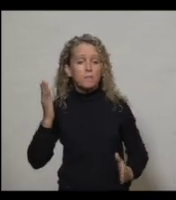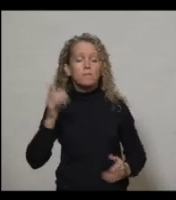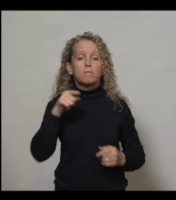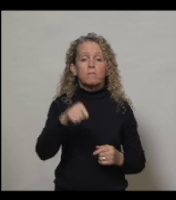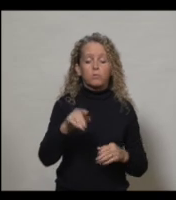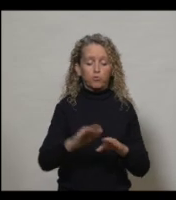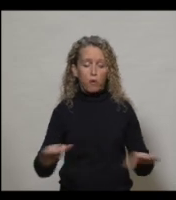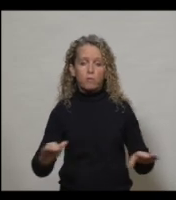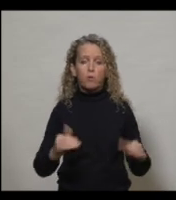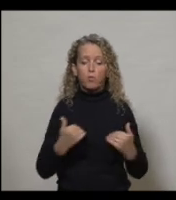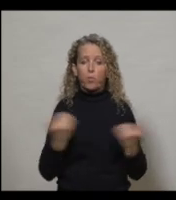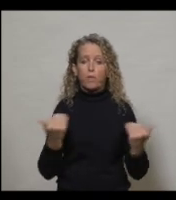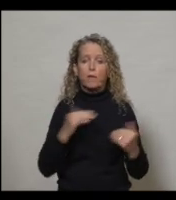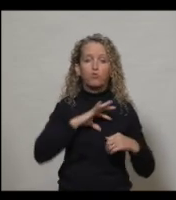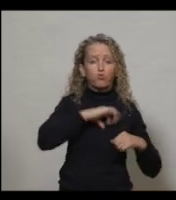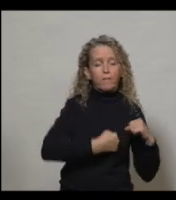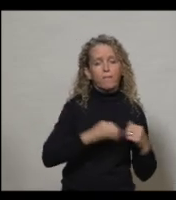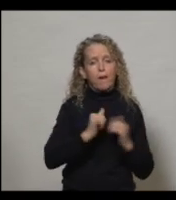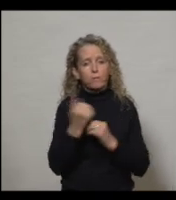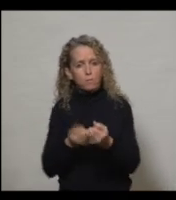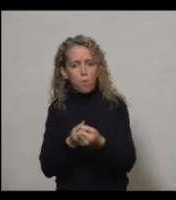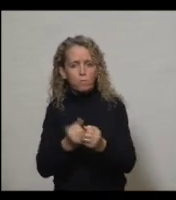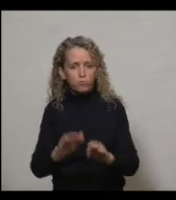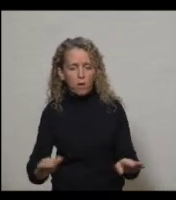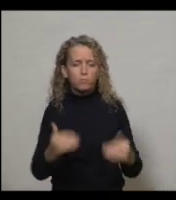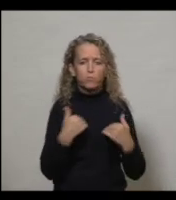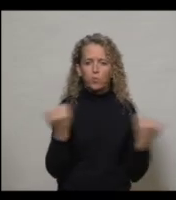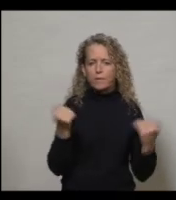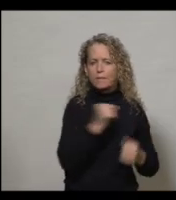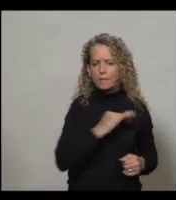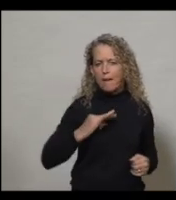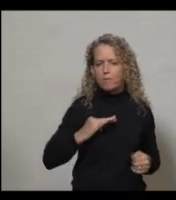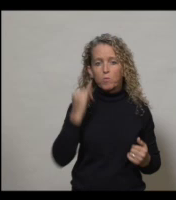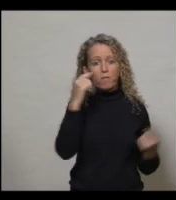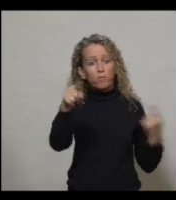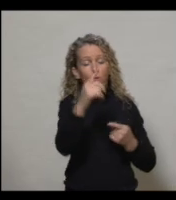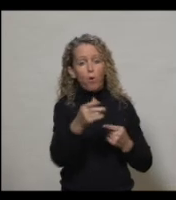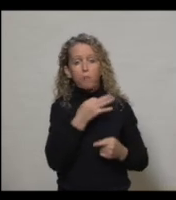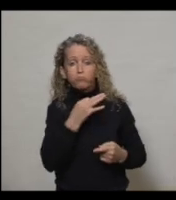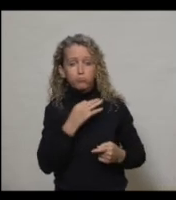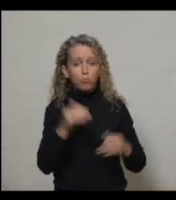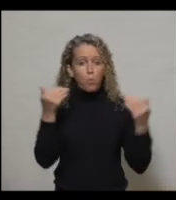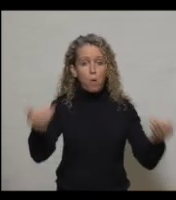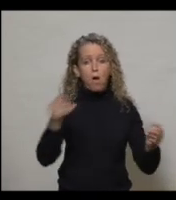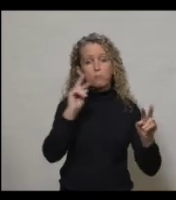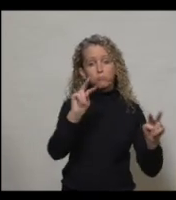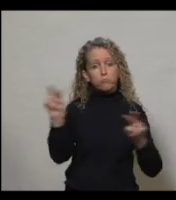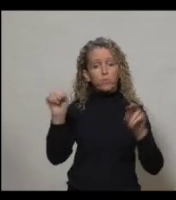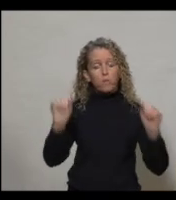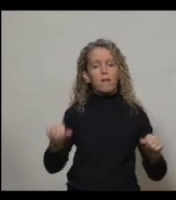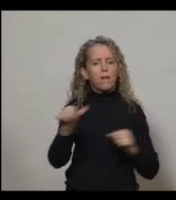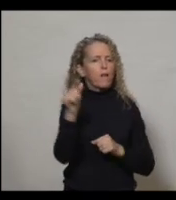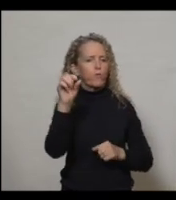and trauma and supporting children, youth, and staff. So we want you to check those out if you're interested, and also there's other links and websites